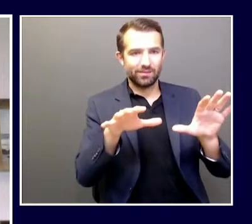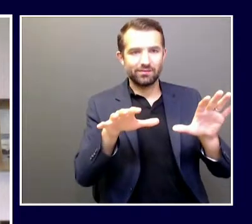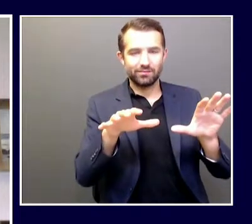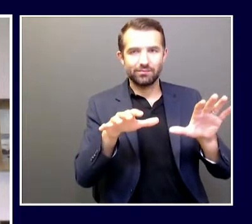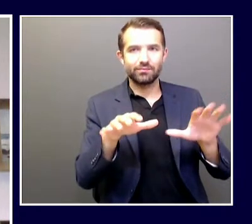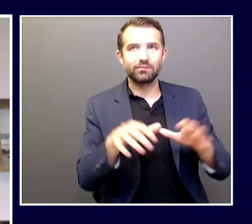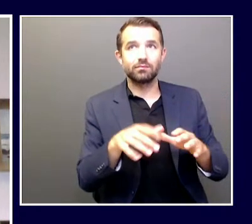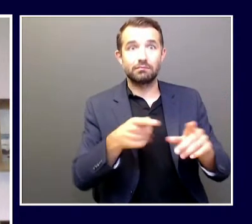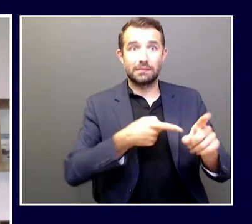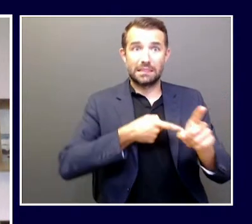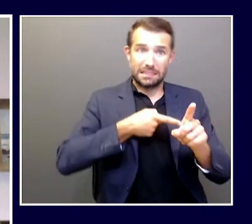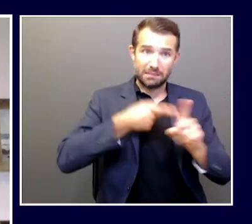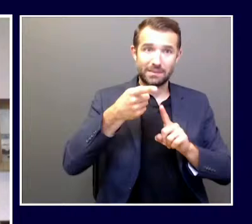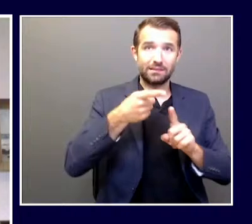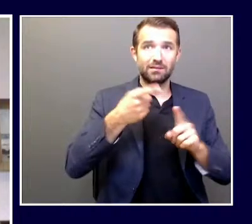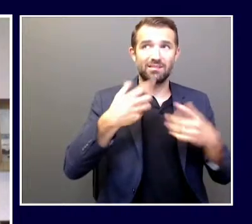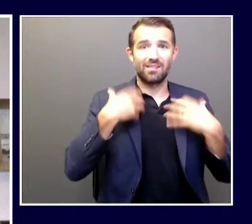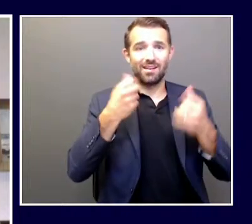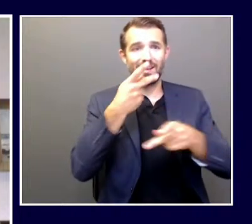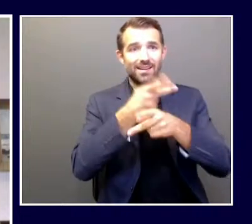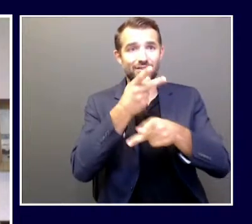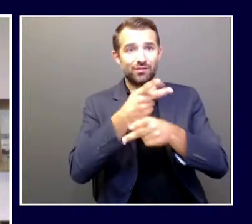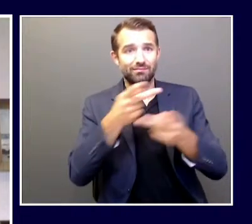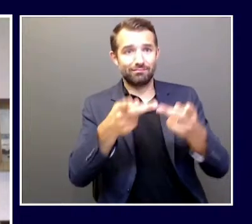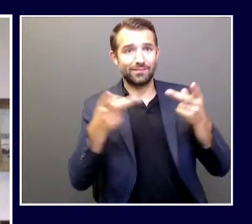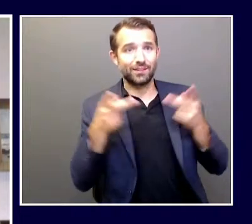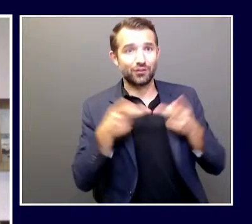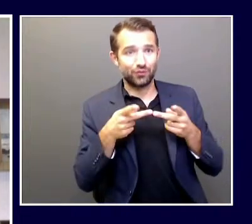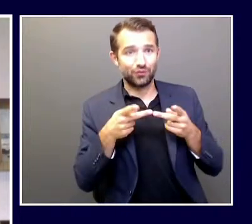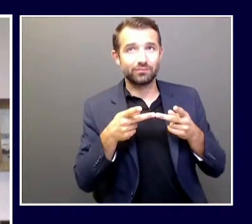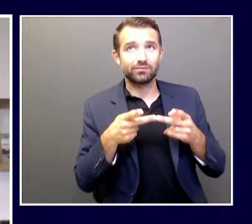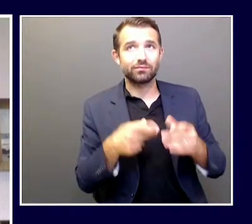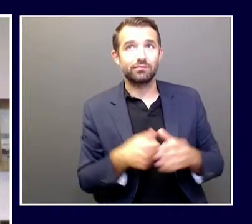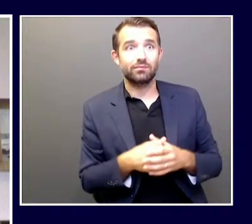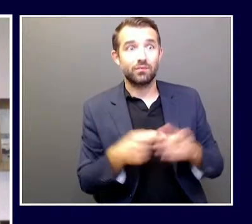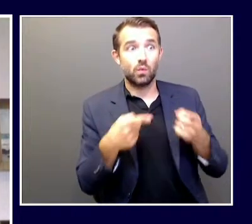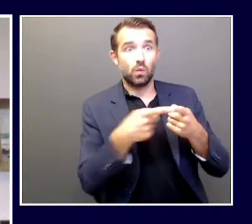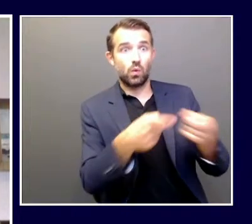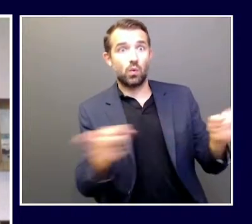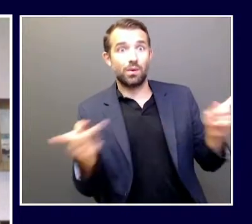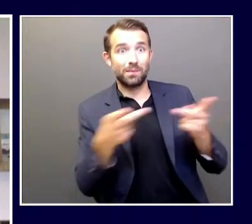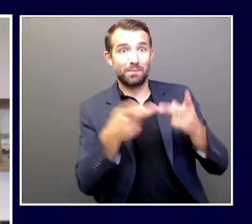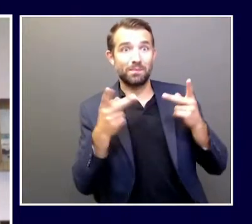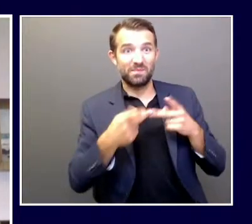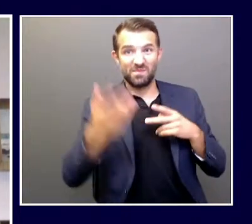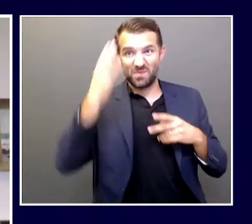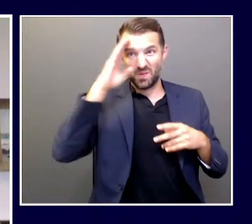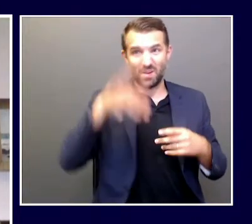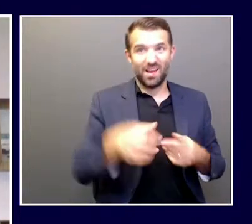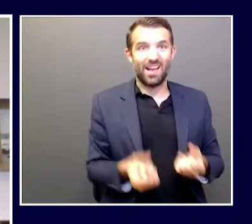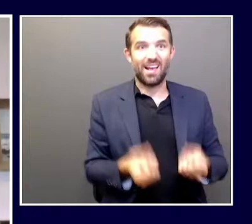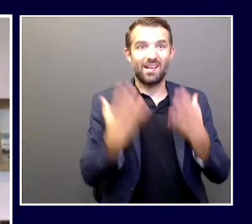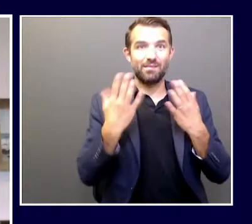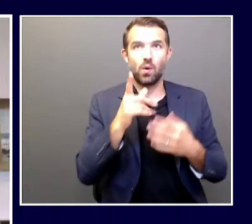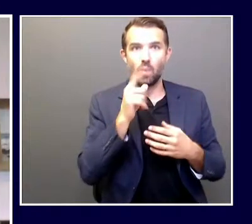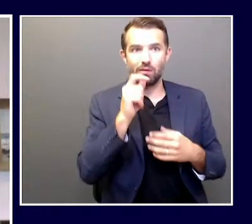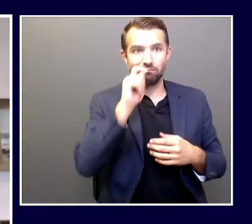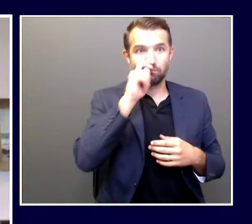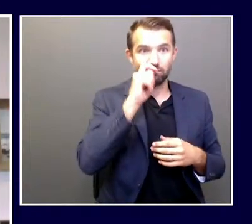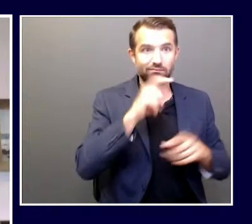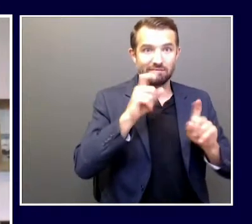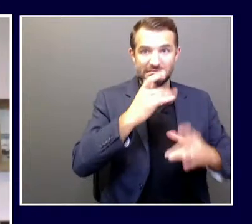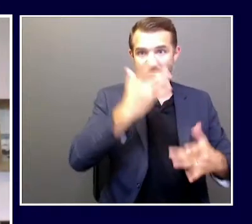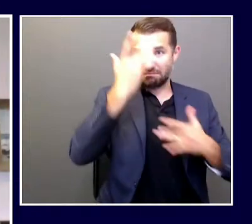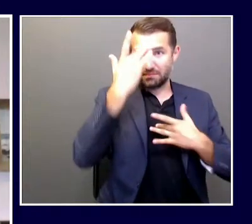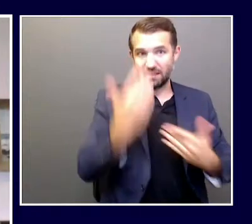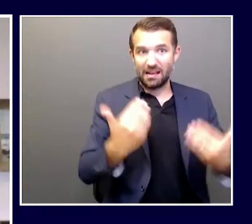head what the breakdown is for vaccinated versus unvaccinated people who are involved in those outbreaks at